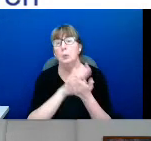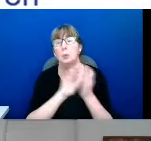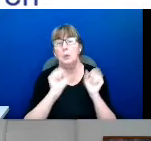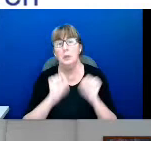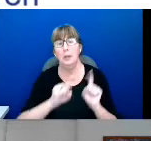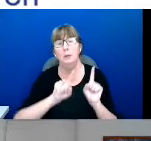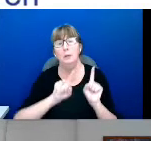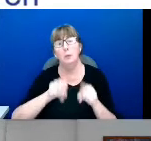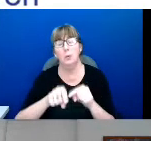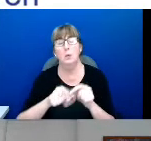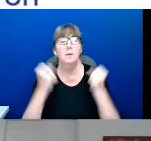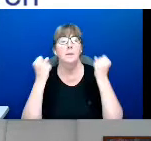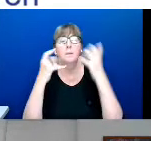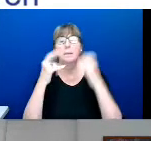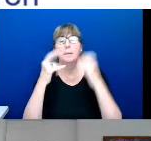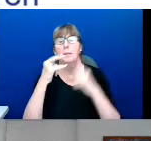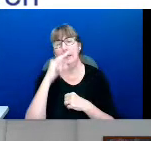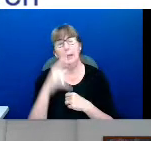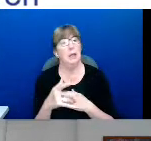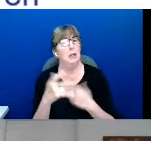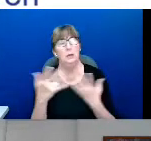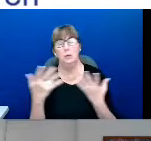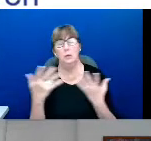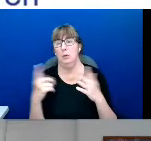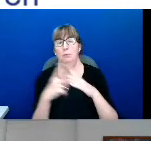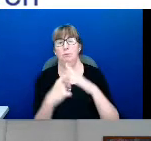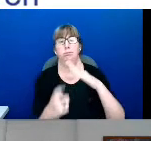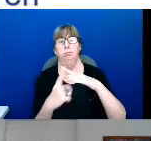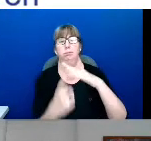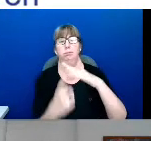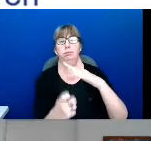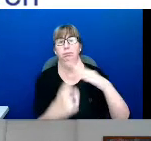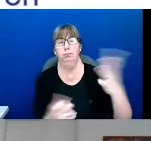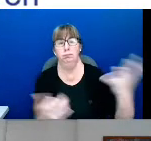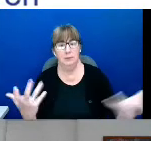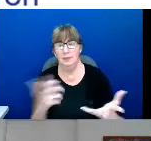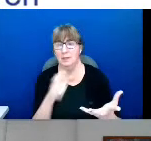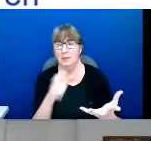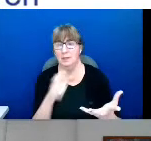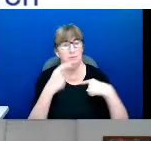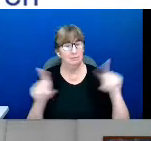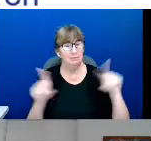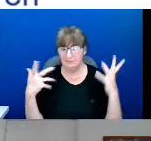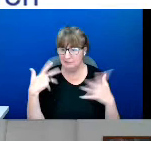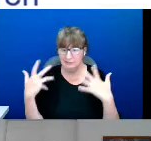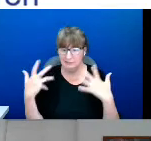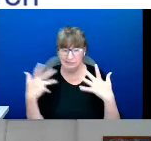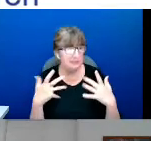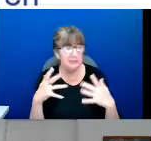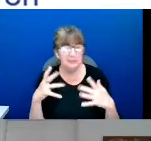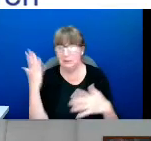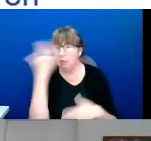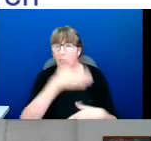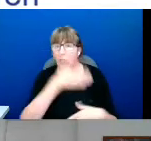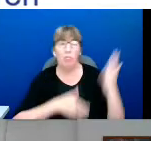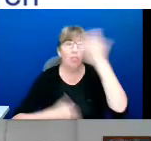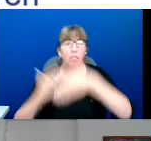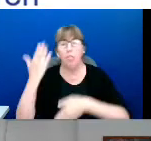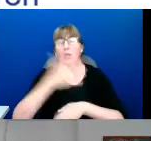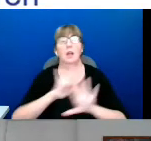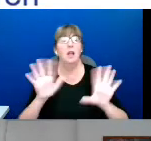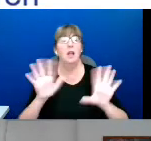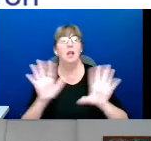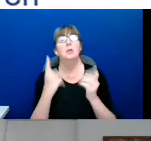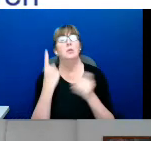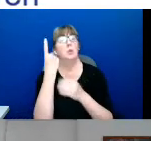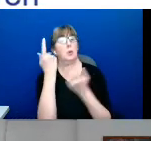many kids were still falling through the cracks and the outcomes were not good. So people around the country, and predominantly one of the key figures here was a guy